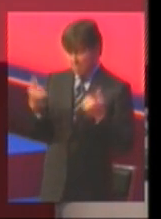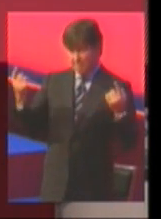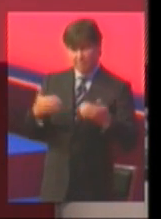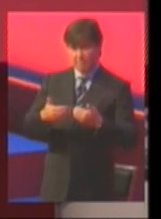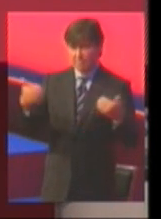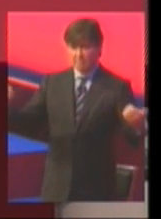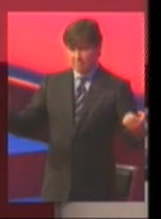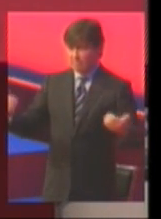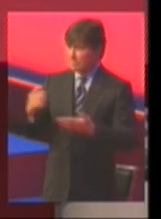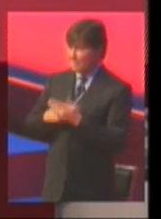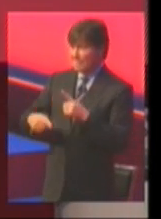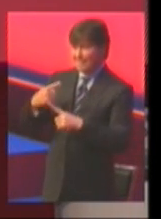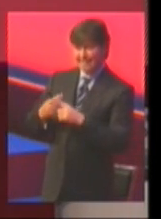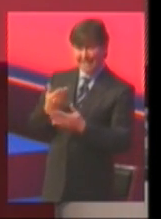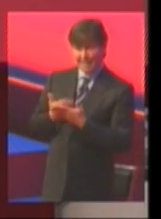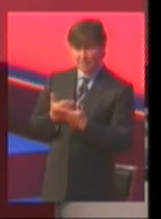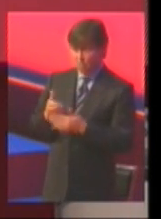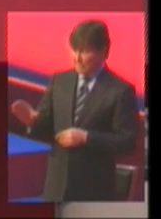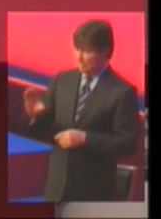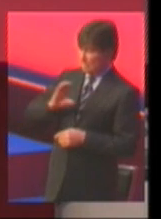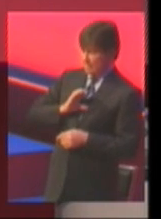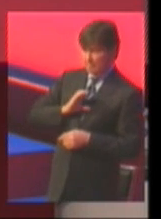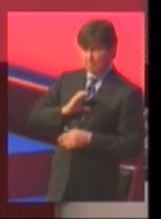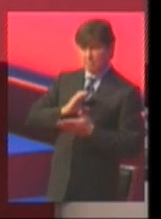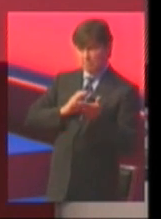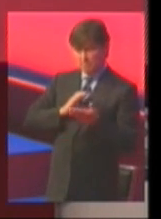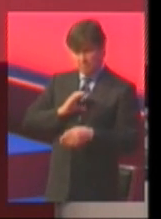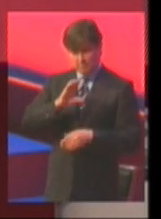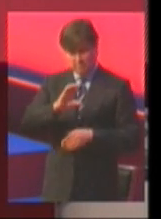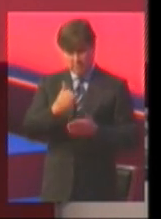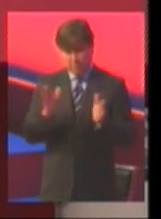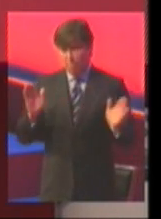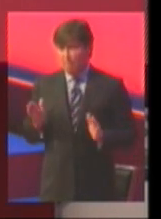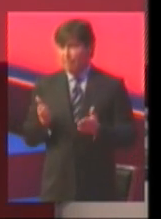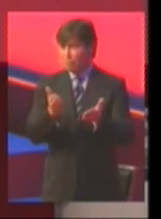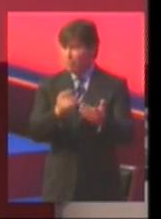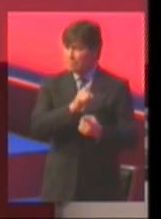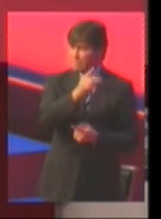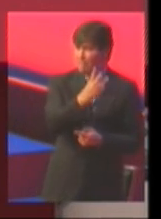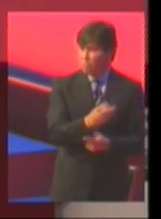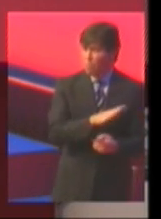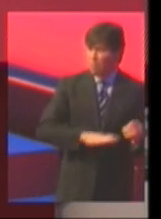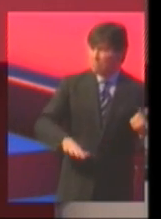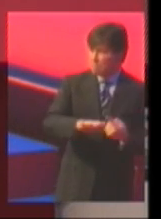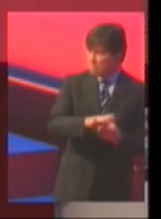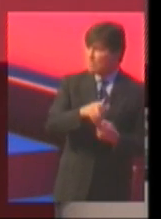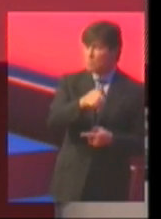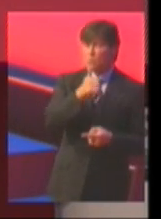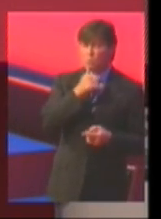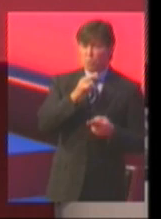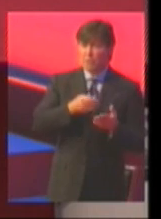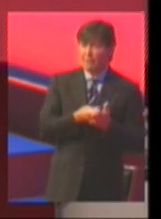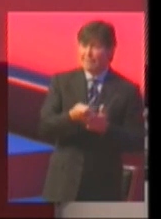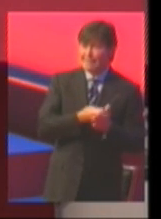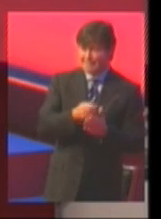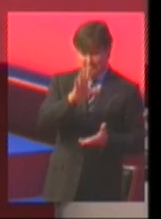today using British taxpayers' money to provide strong public services in the developing world, that will abolish user fees and will provide